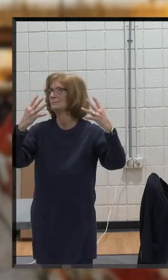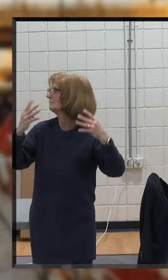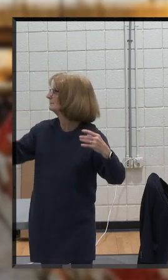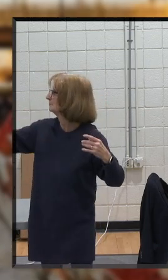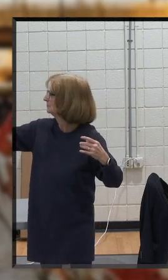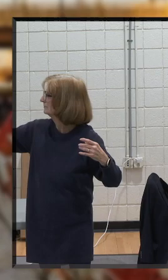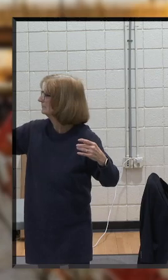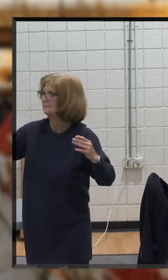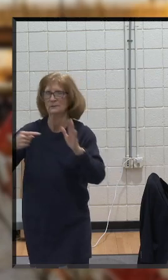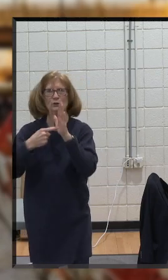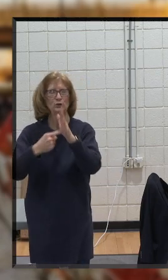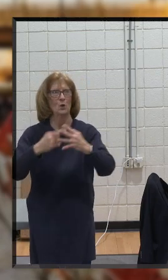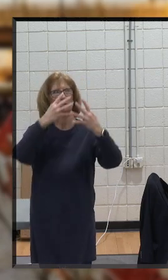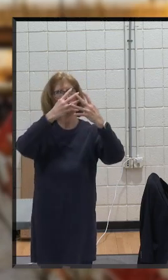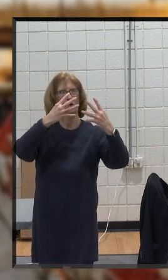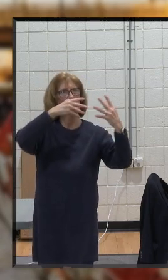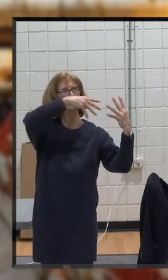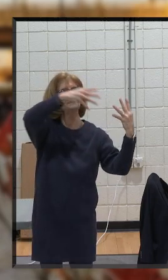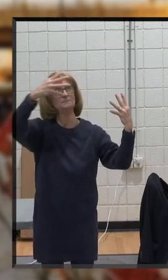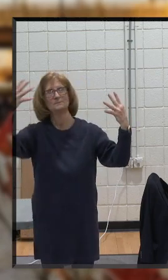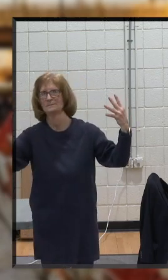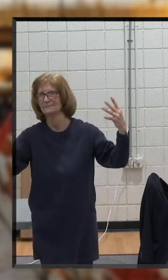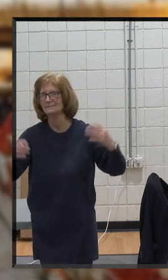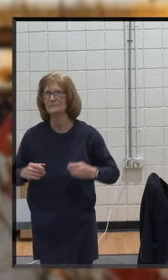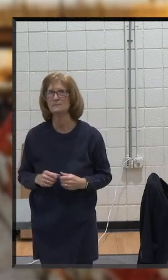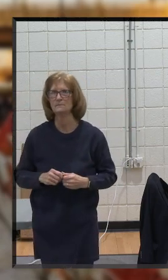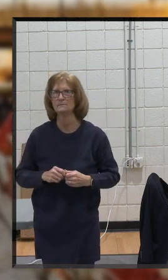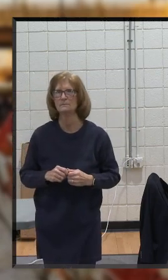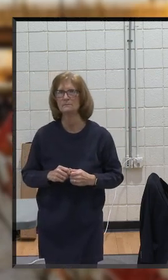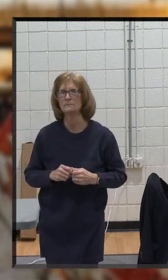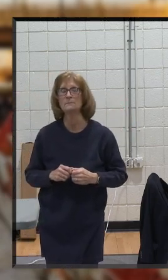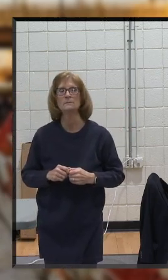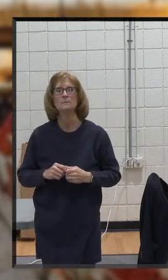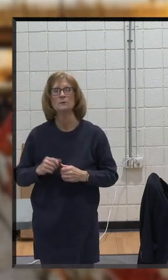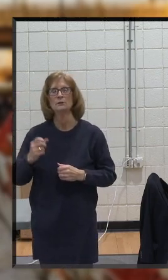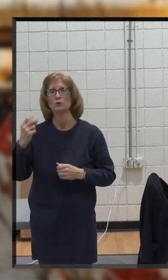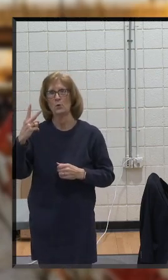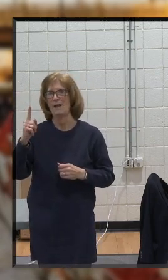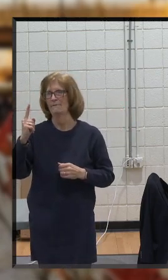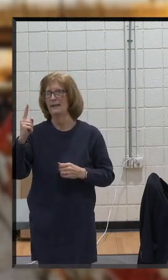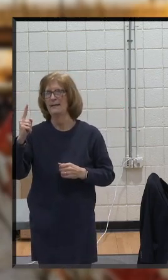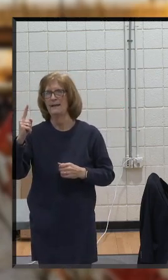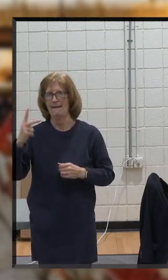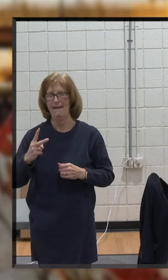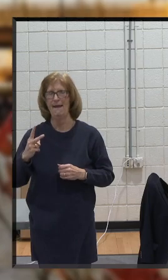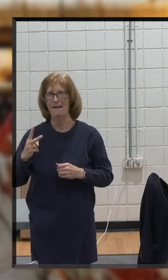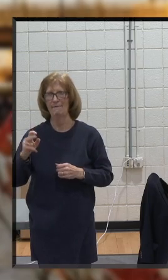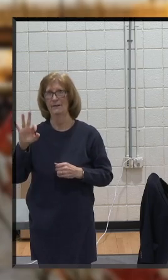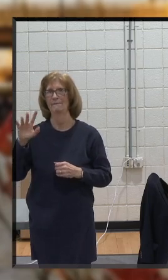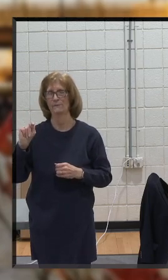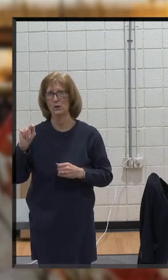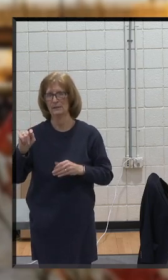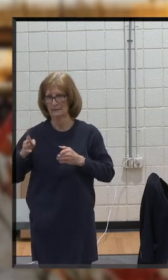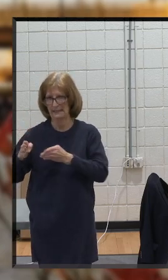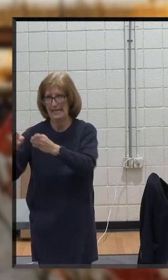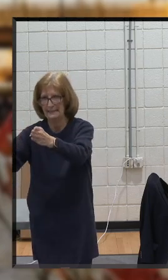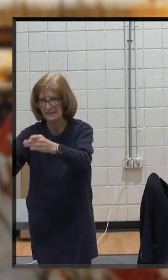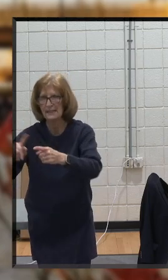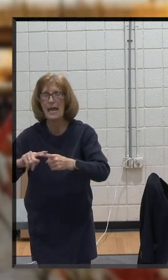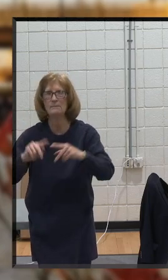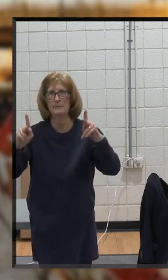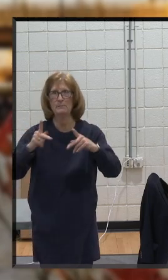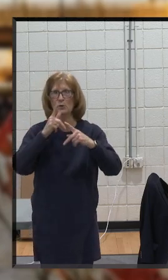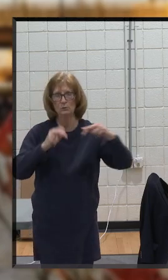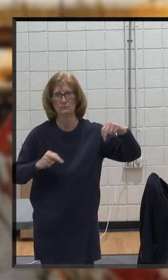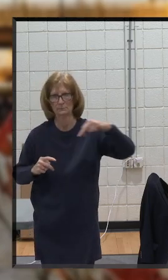this is shown up here on the screen. So we have 2 12.5-foot lanes, and for pedestrians who are using the bridge, we